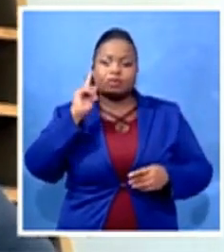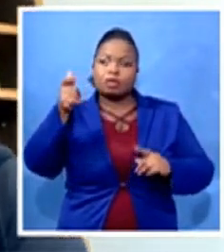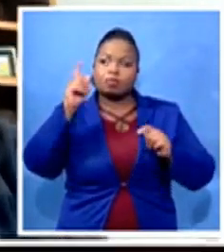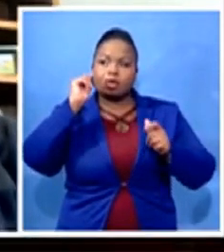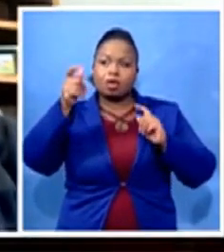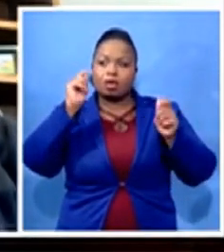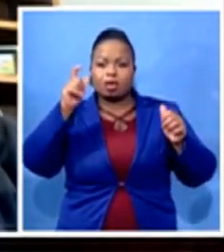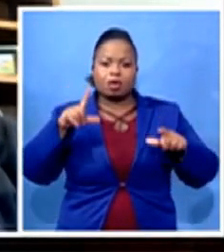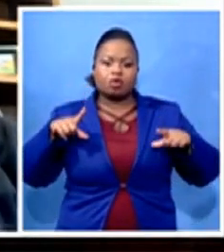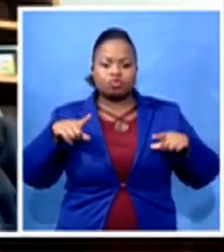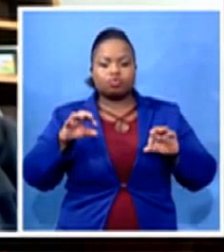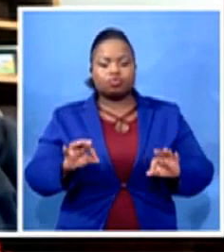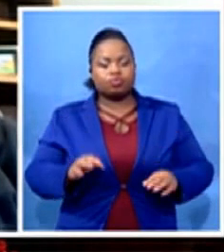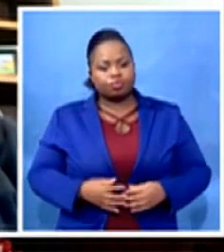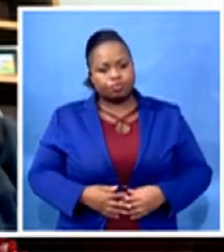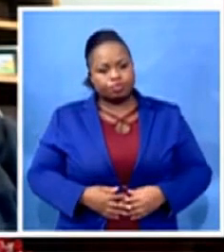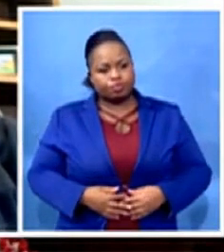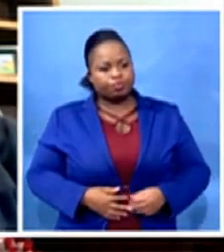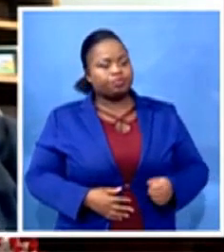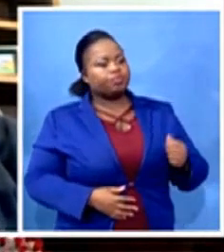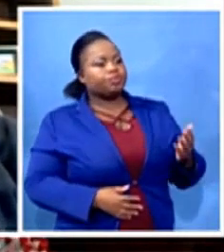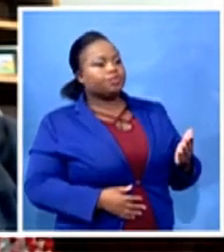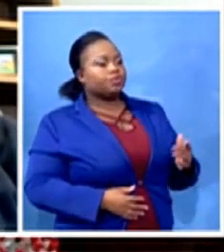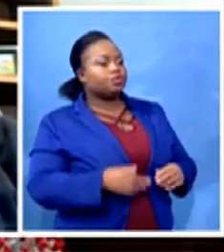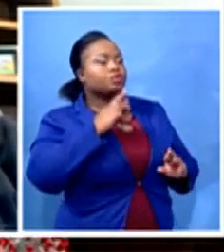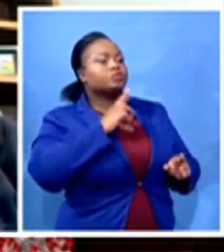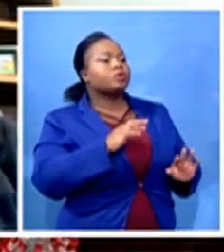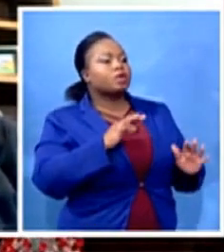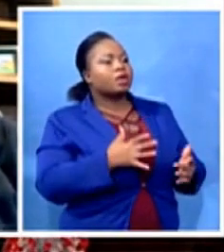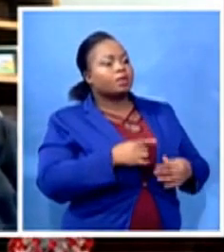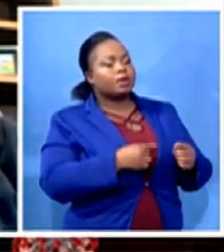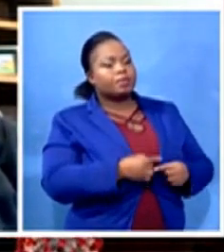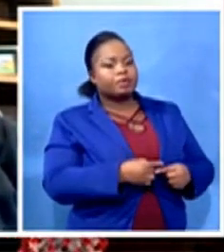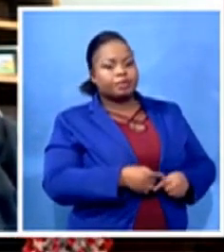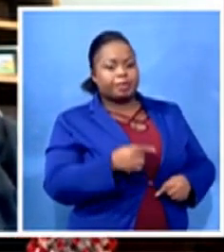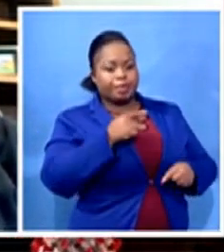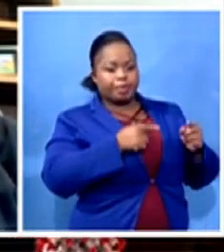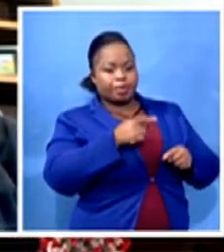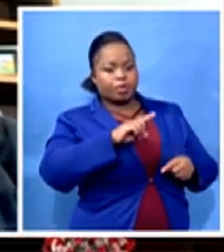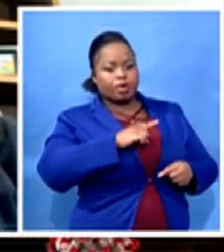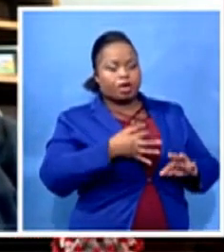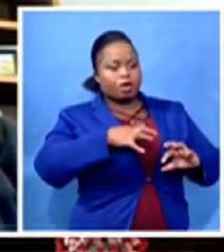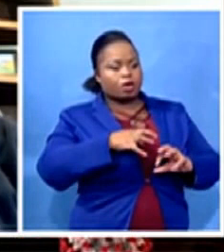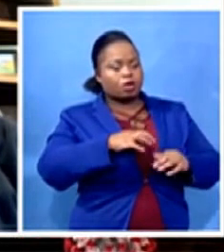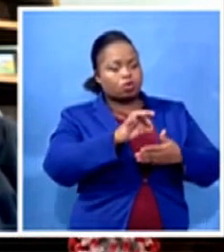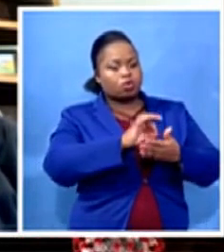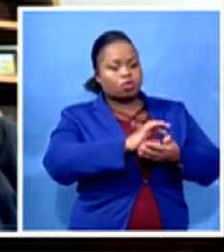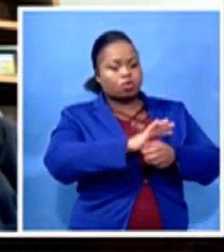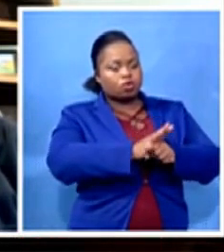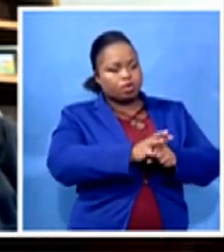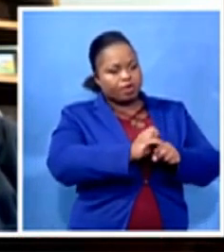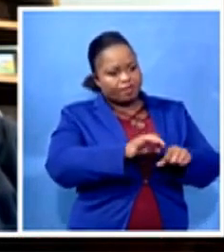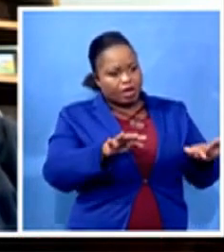is in relation to the threats of contracting the coronavirus. But what I meant was safety from